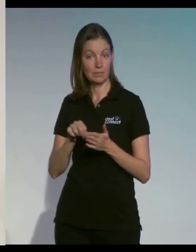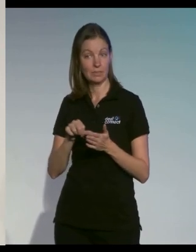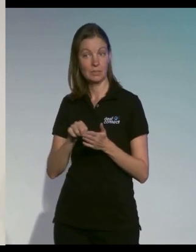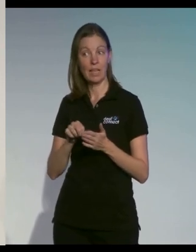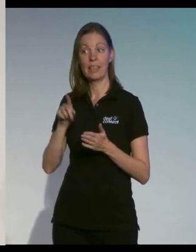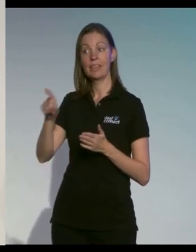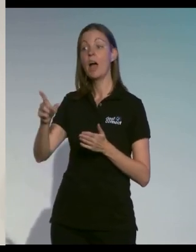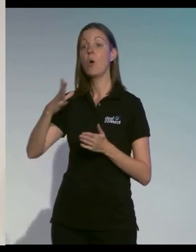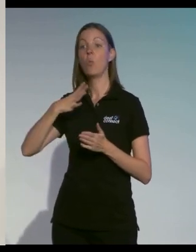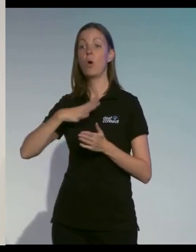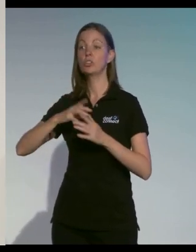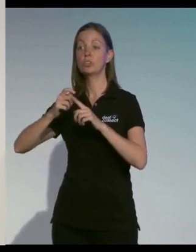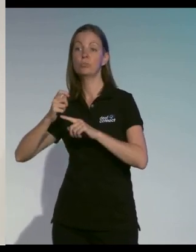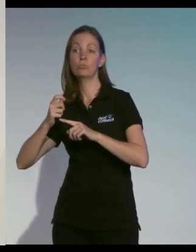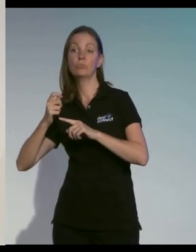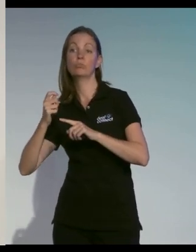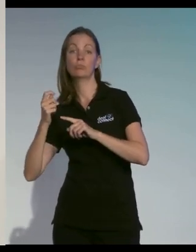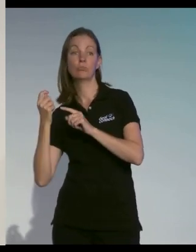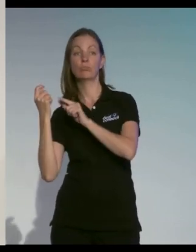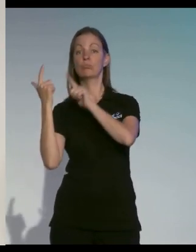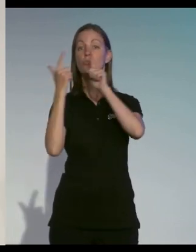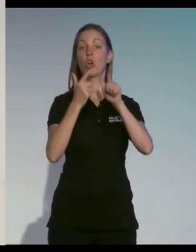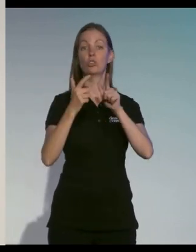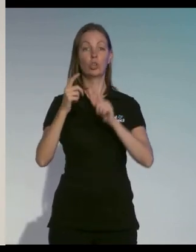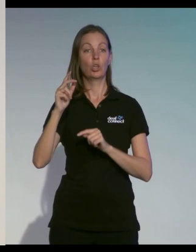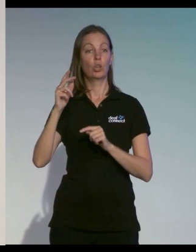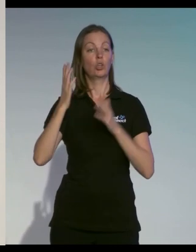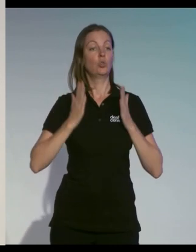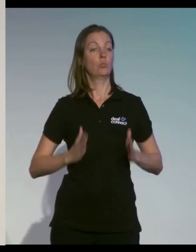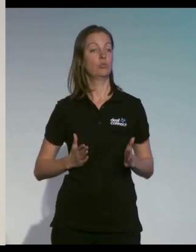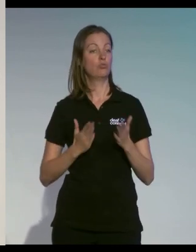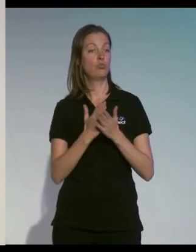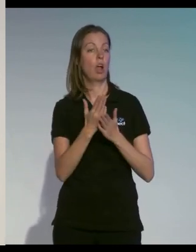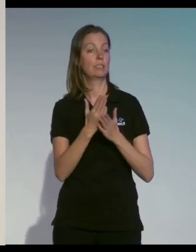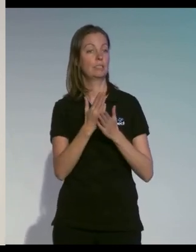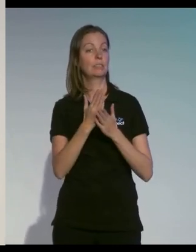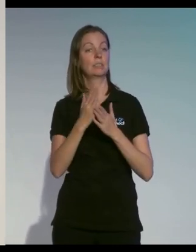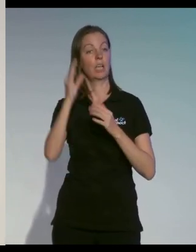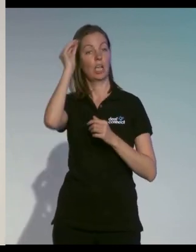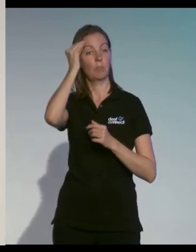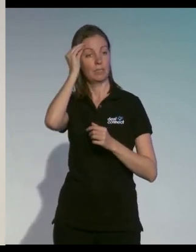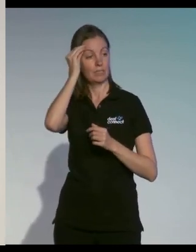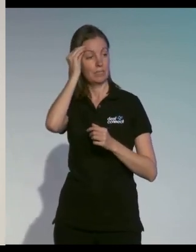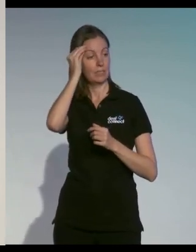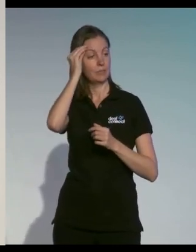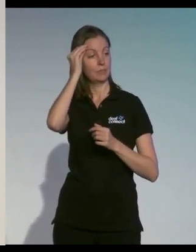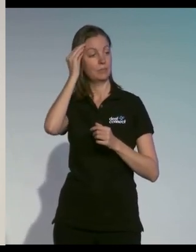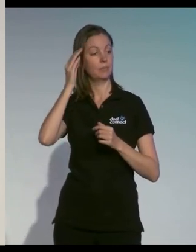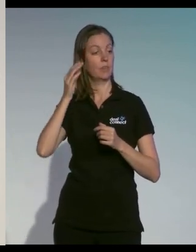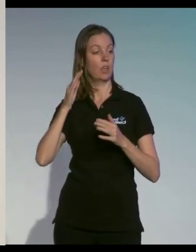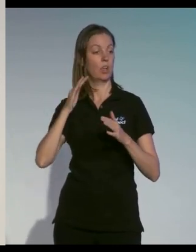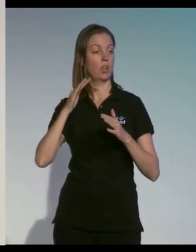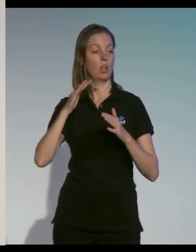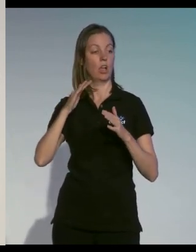their cause to the Human Rights Committee established under the International Covenant on Civil and Political Rights.